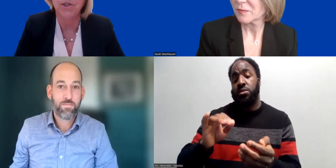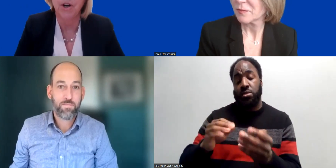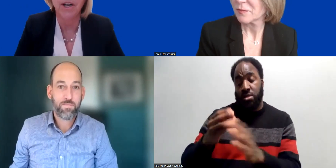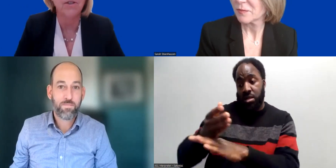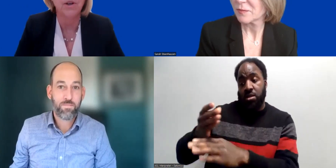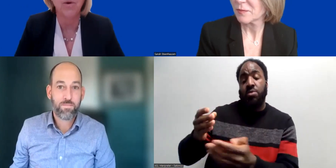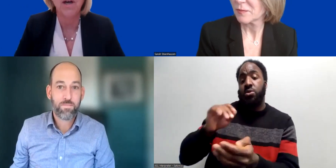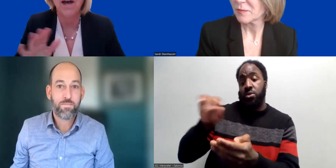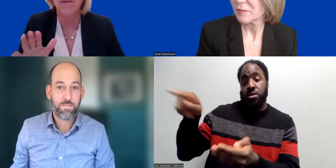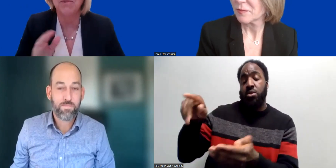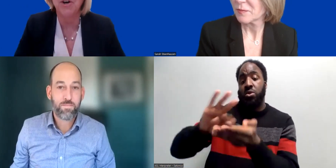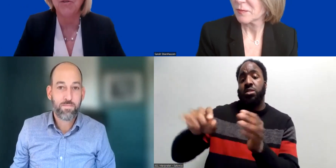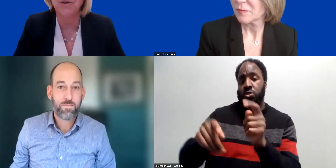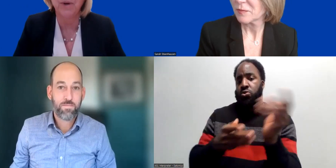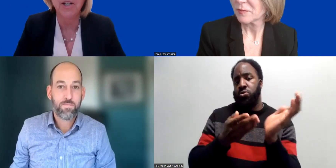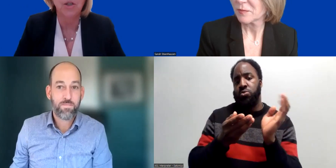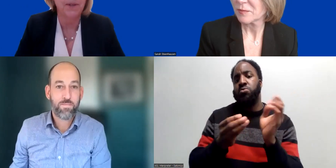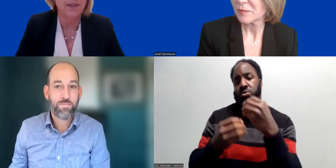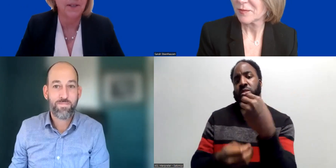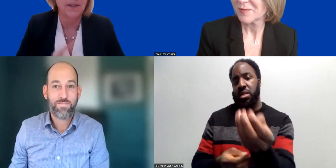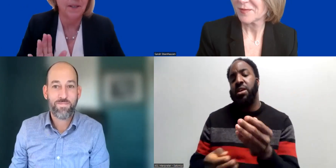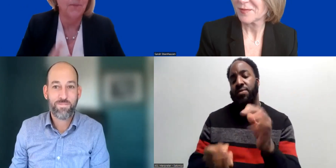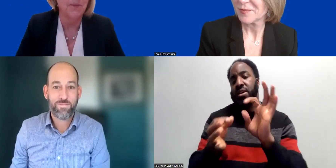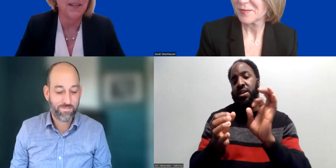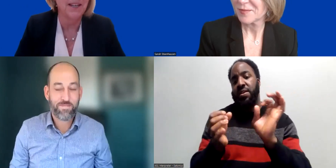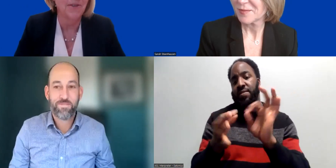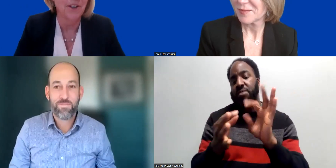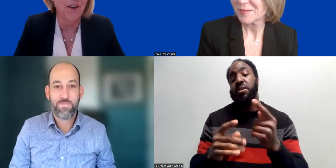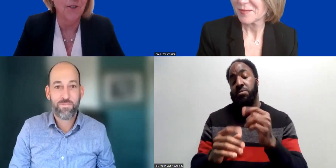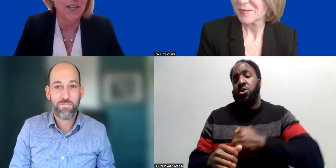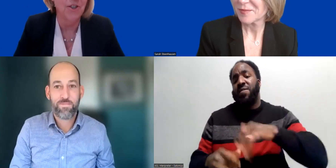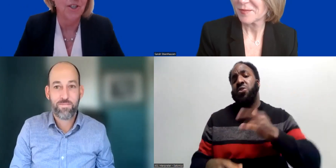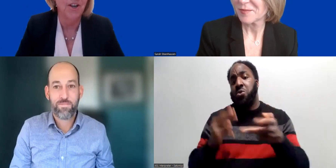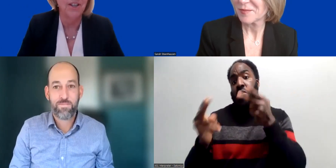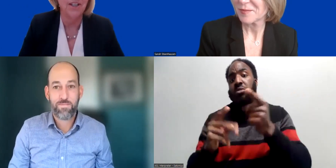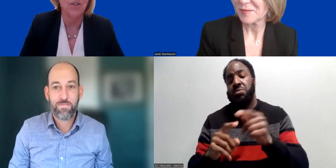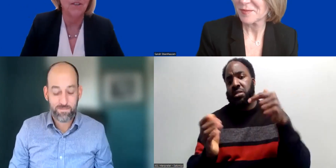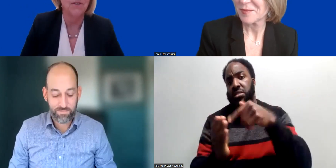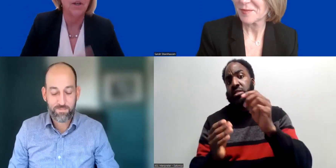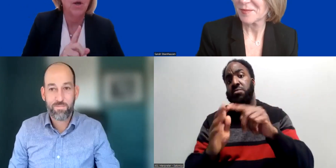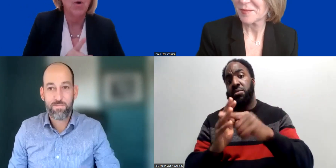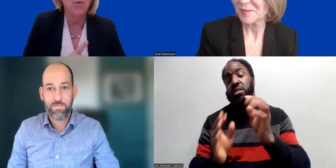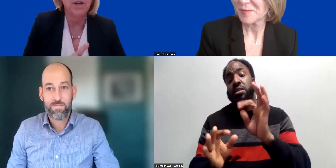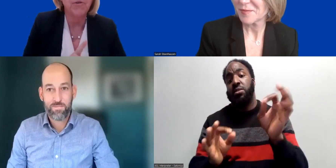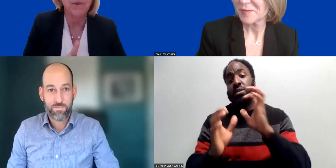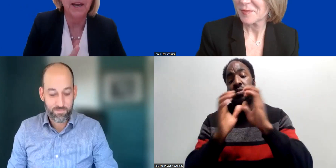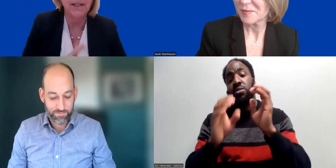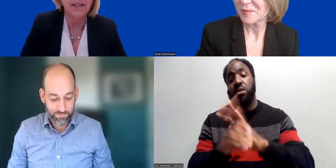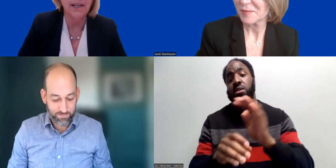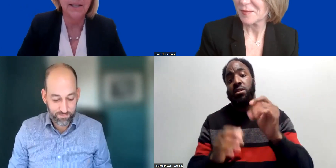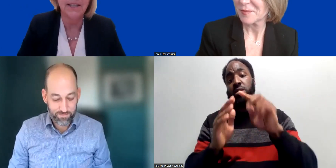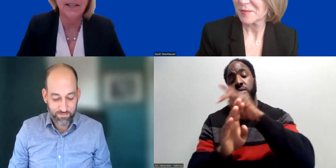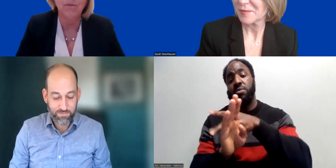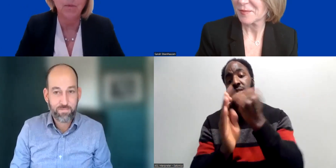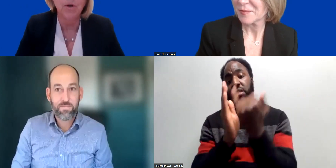know we're just starting, so I'm sorry you feel rushed, but this is the beginning of the conversation on the initiatives. We'll hear from